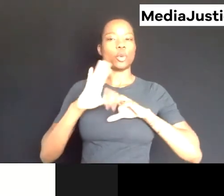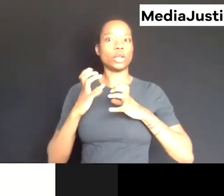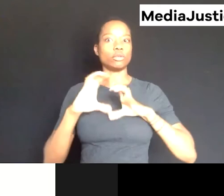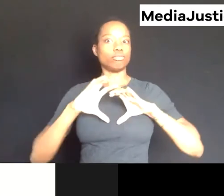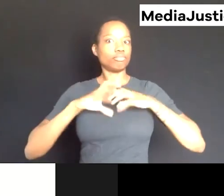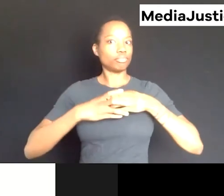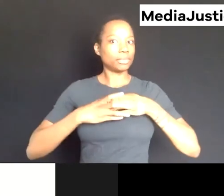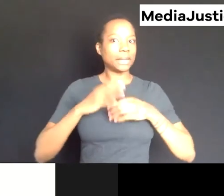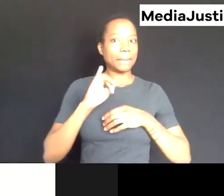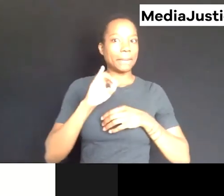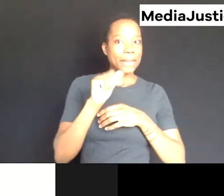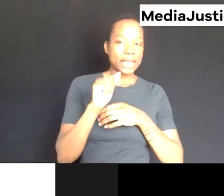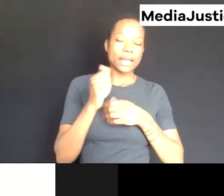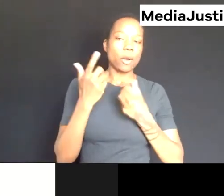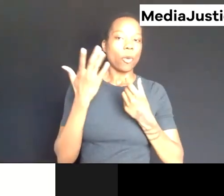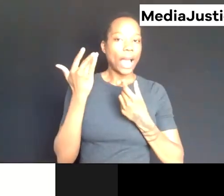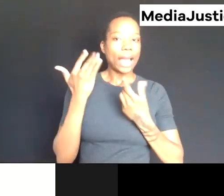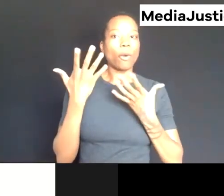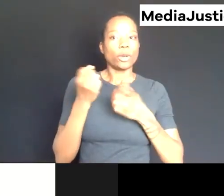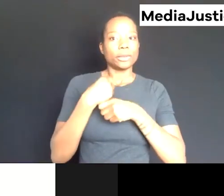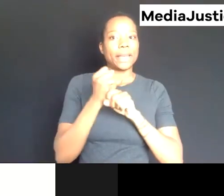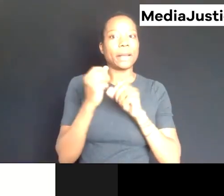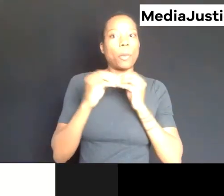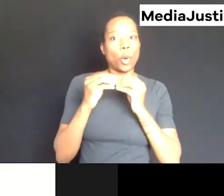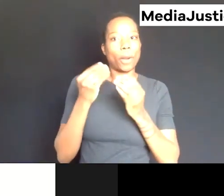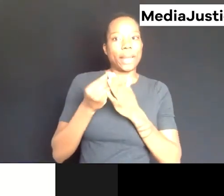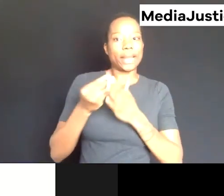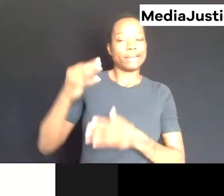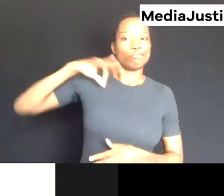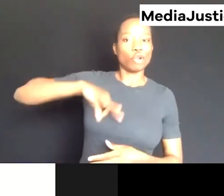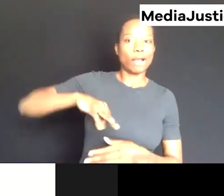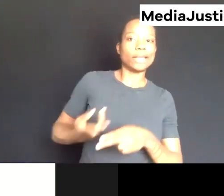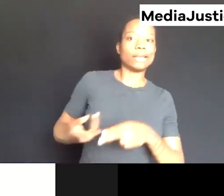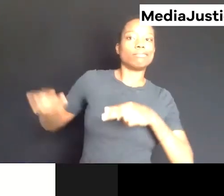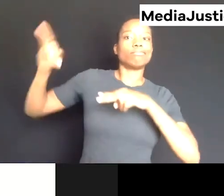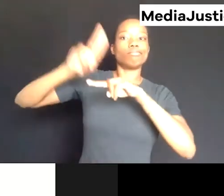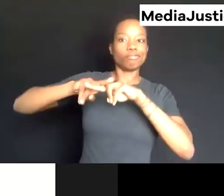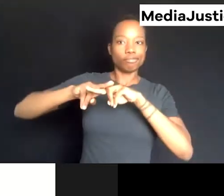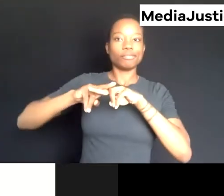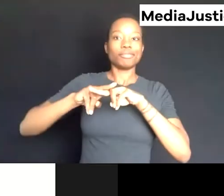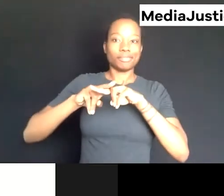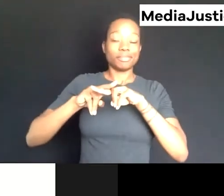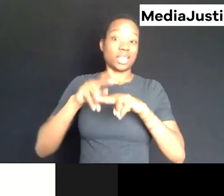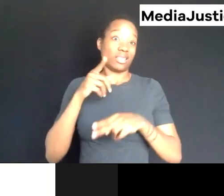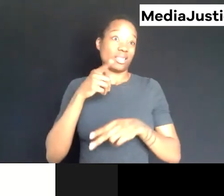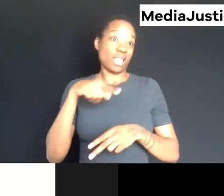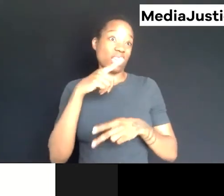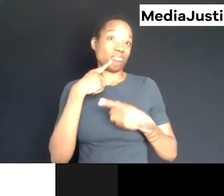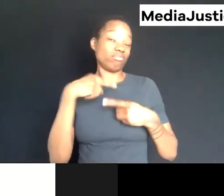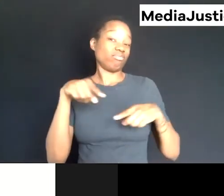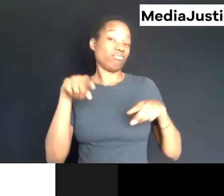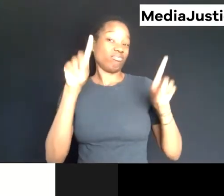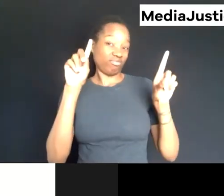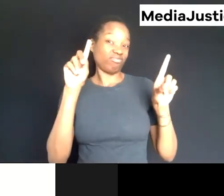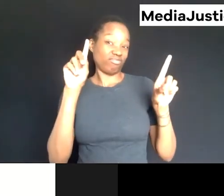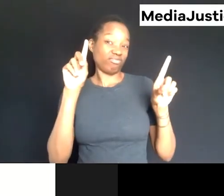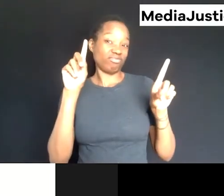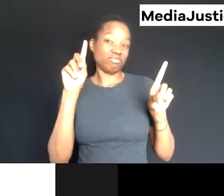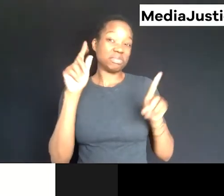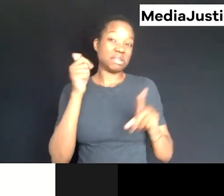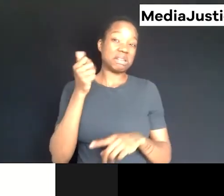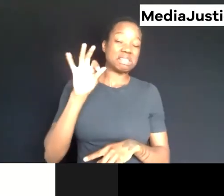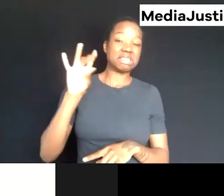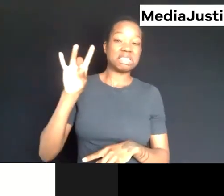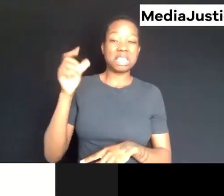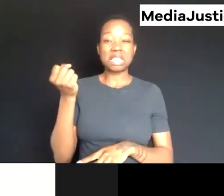increase their profit margins. And they did that pretty effectively throughout the 80s and 90s. And they continued